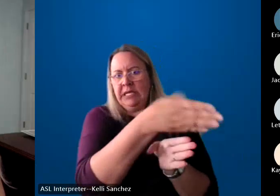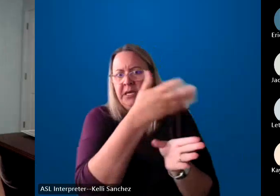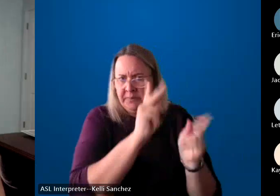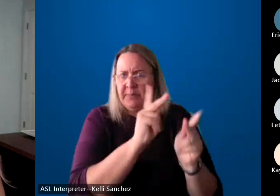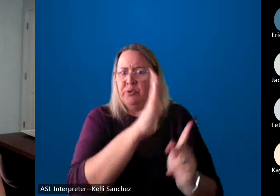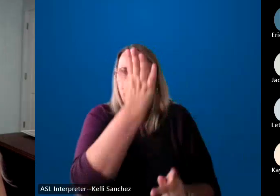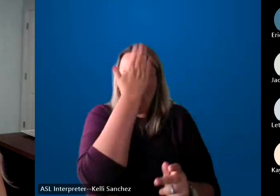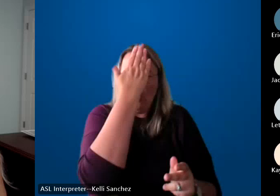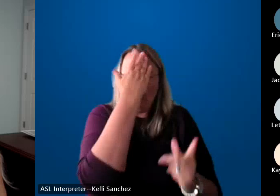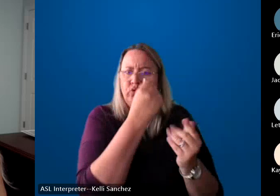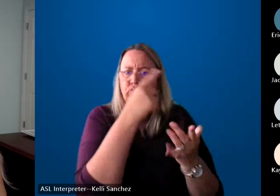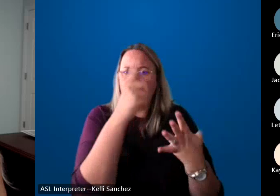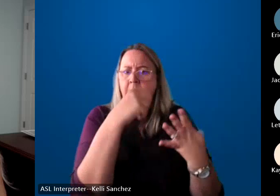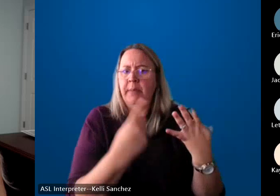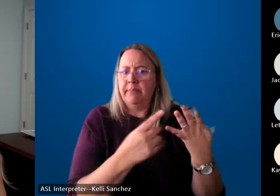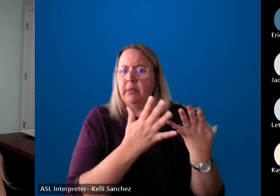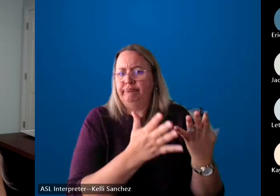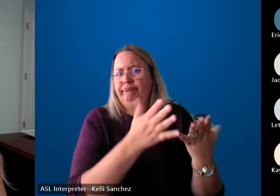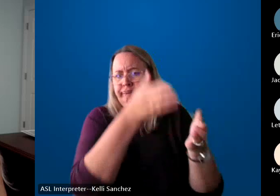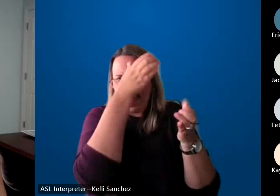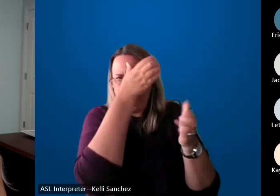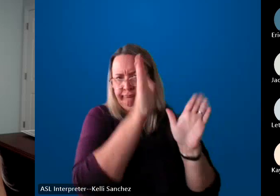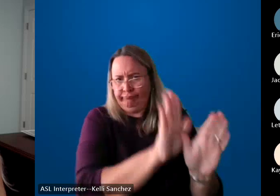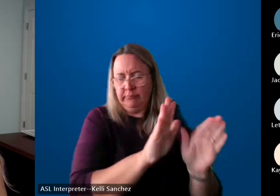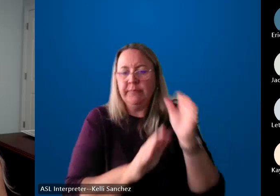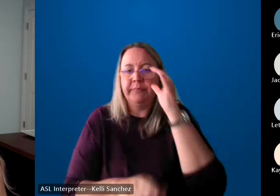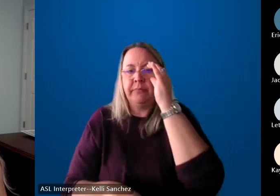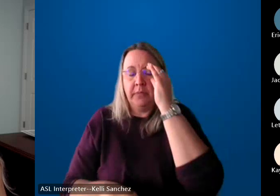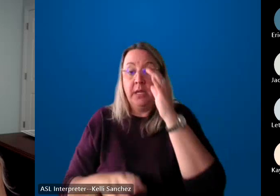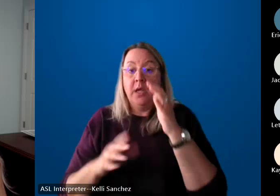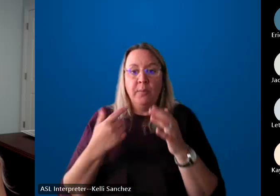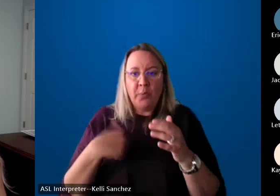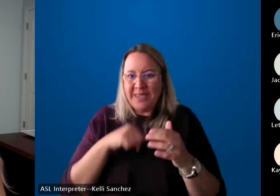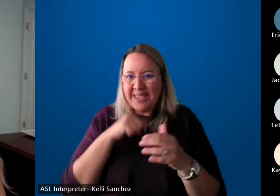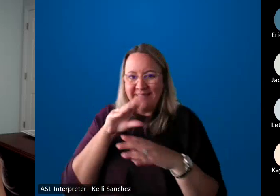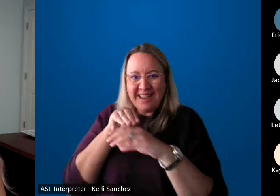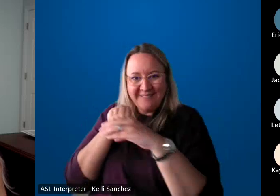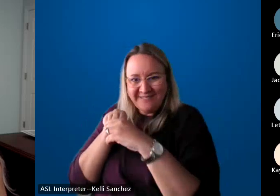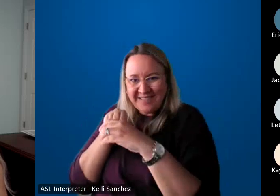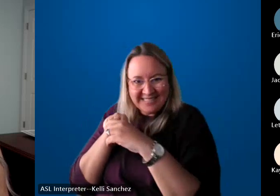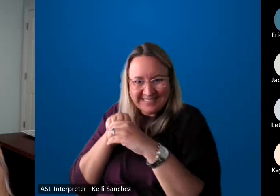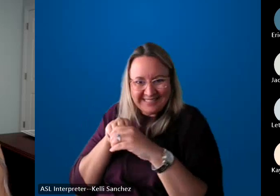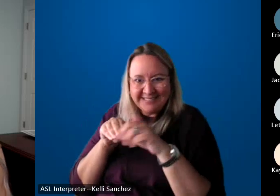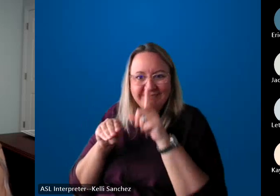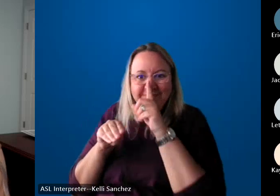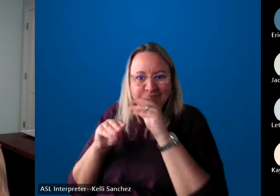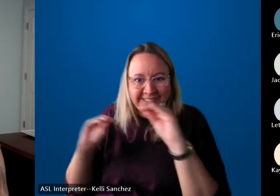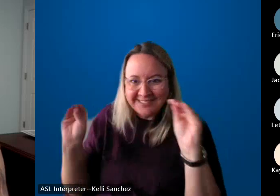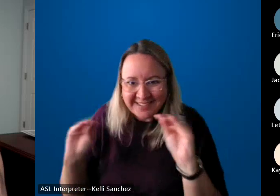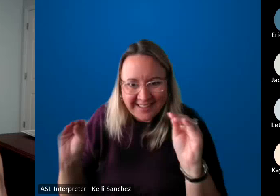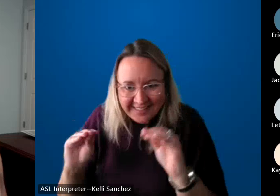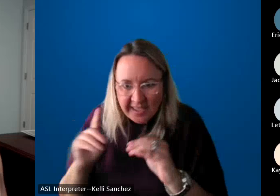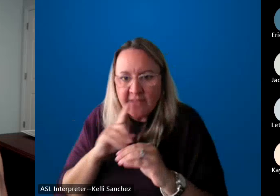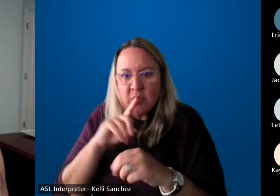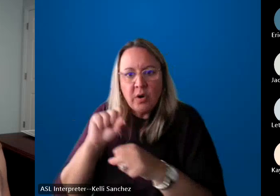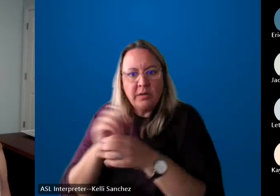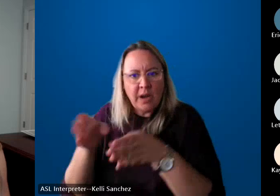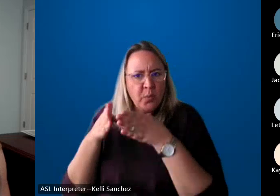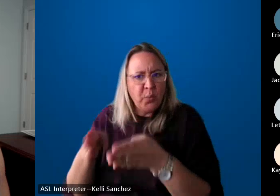practice of medicine. And we just have not invested also in a meaningful